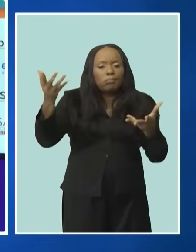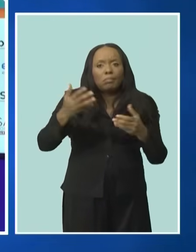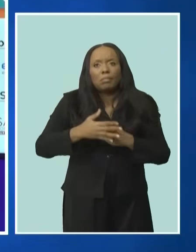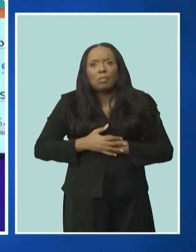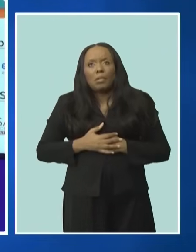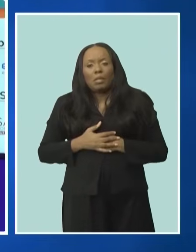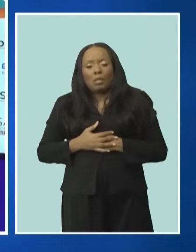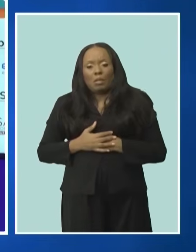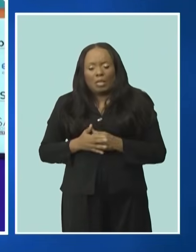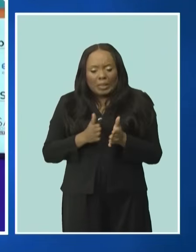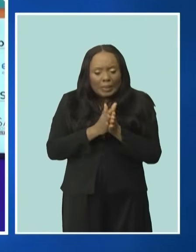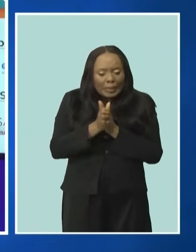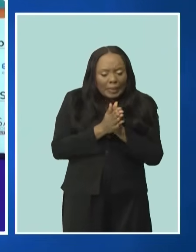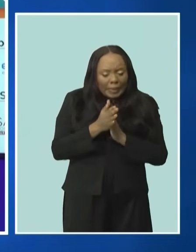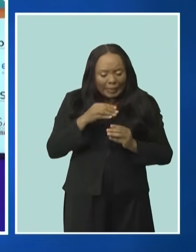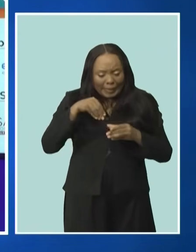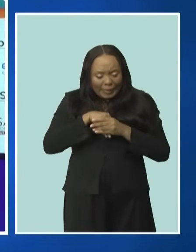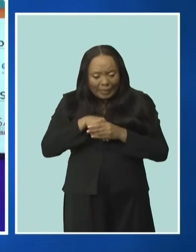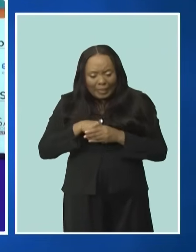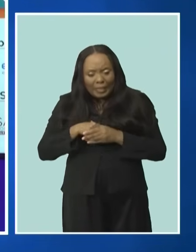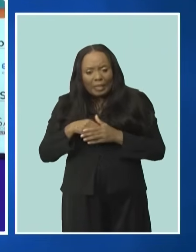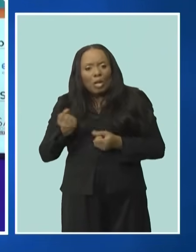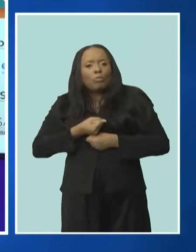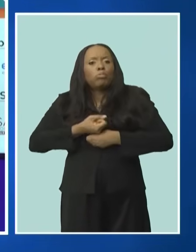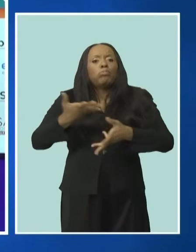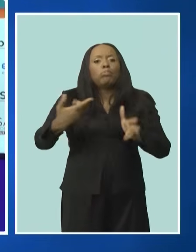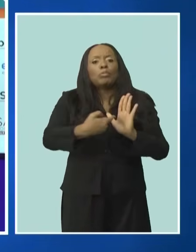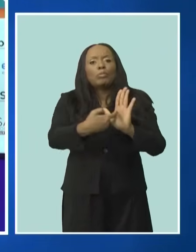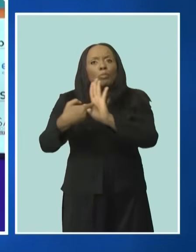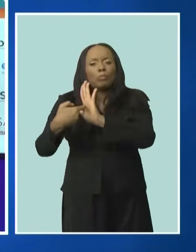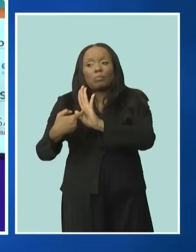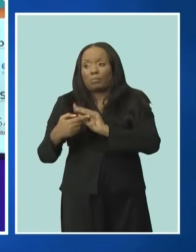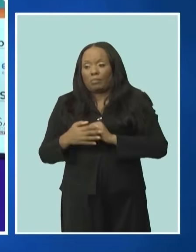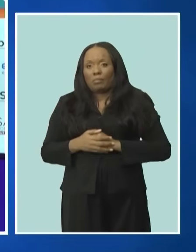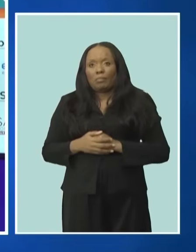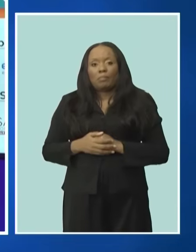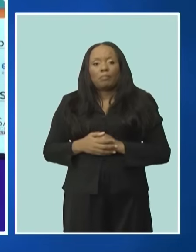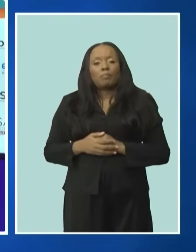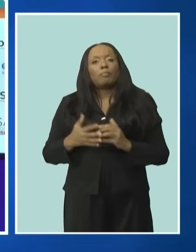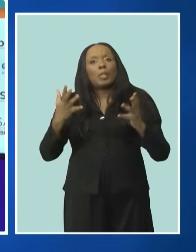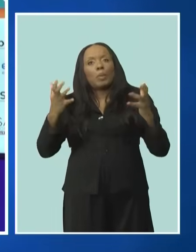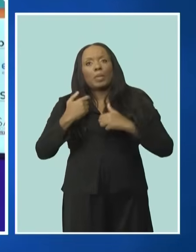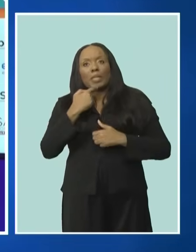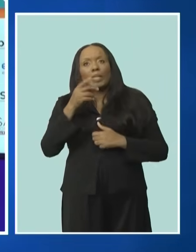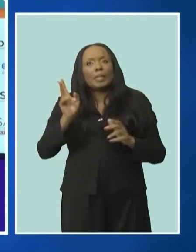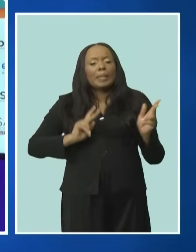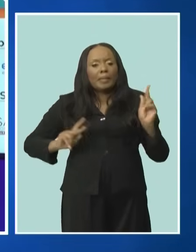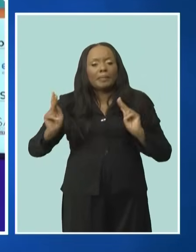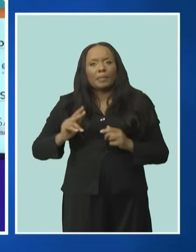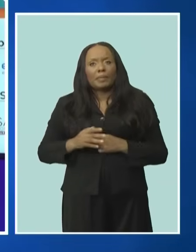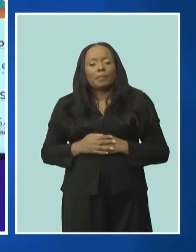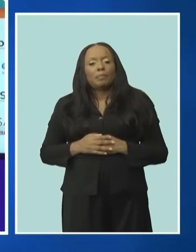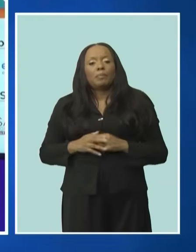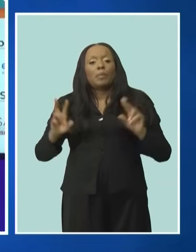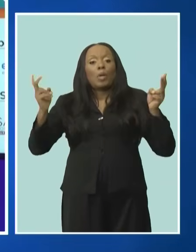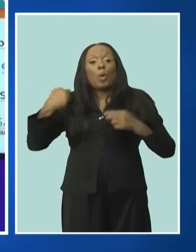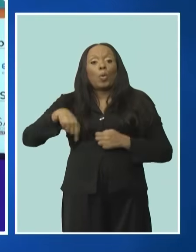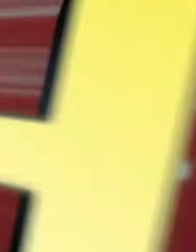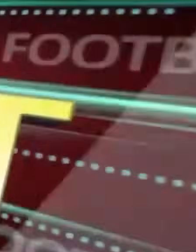to profit. And critically, media is how we say to the world and to ourselves, we are